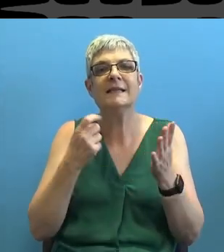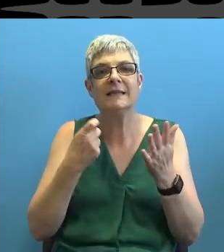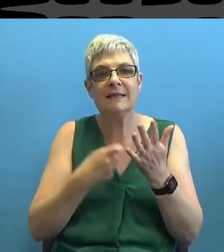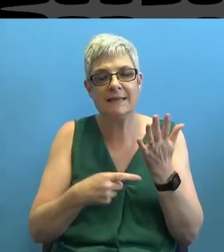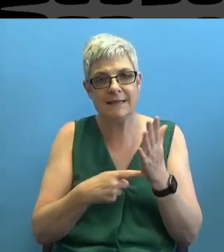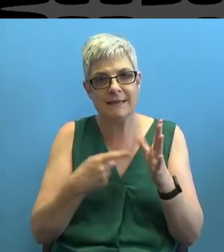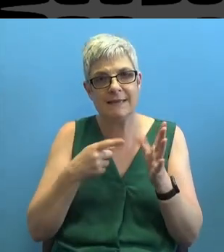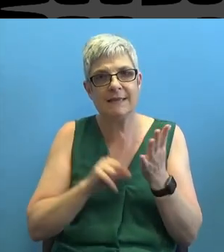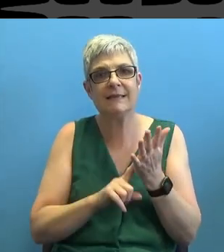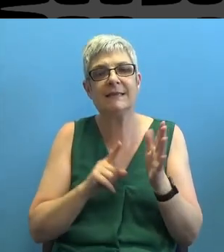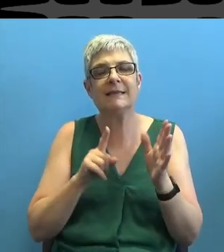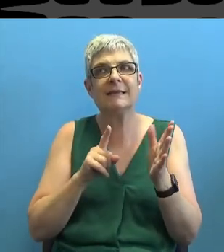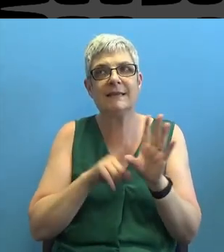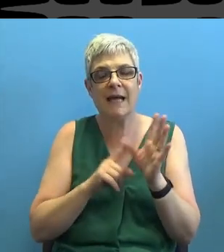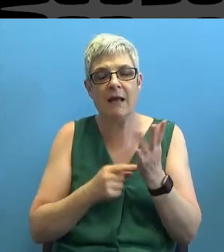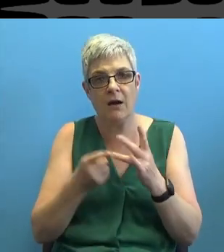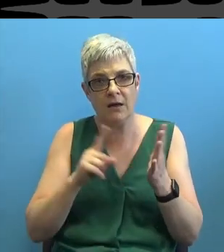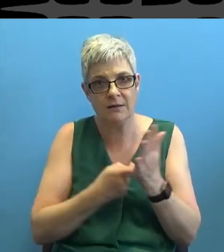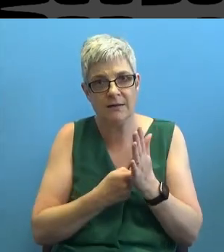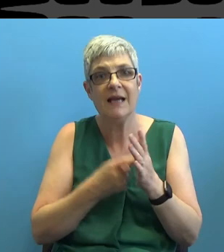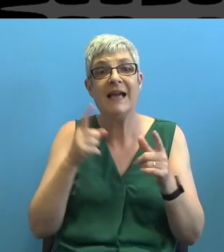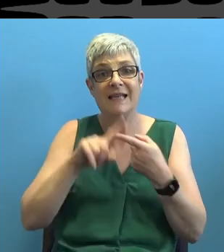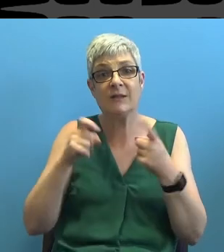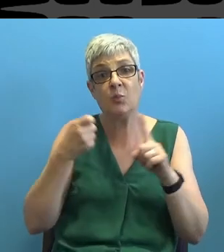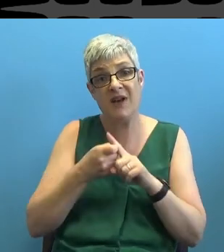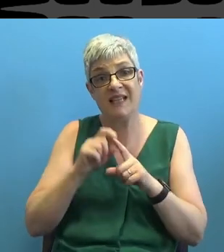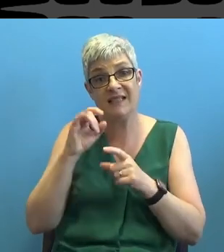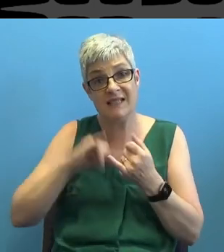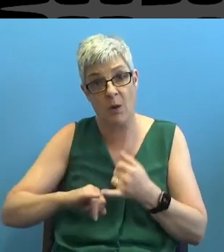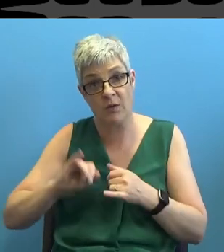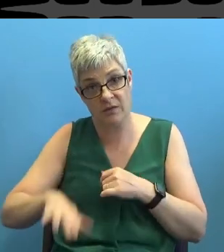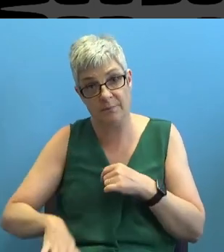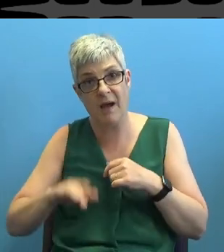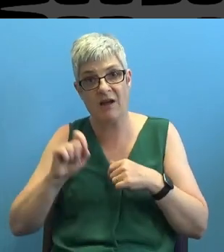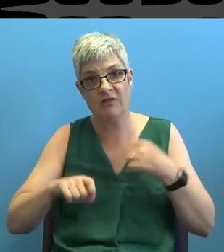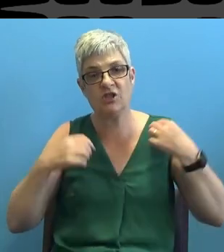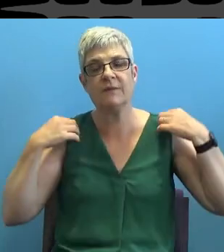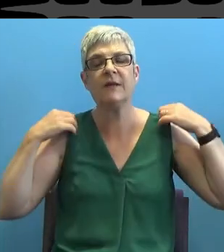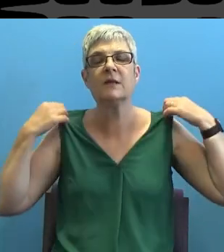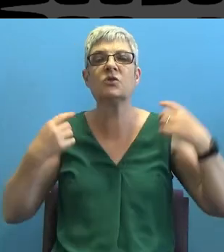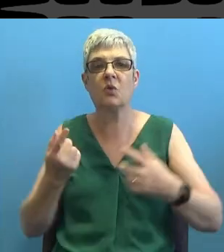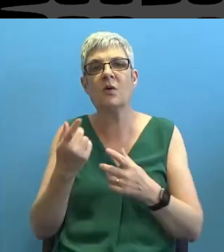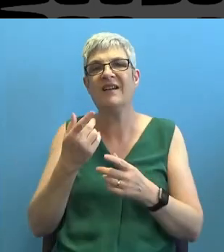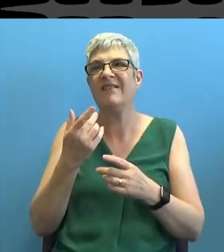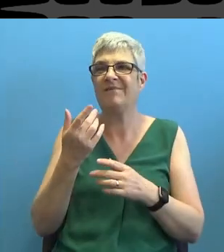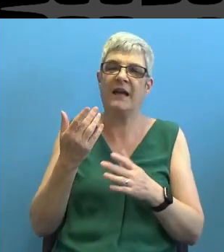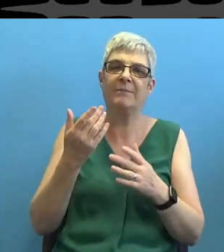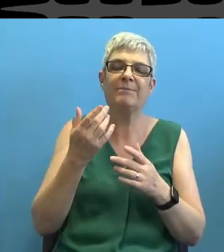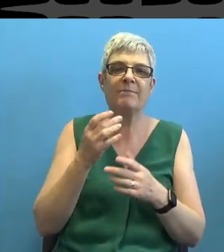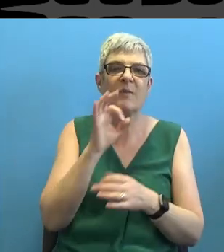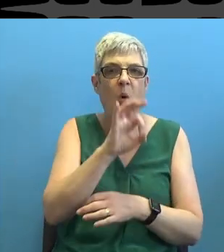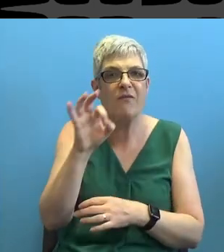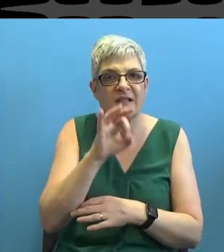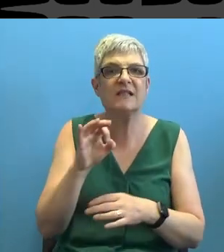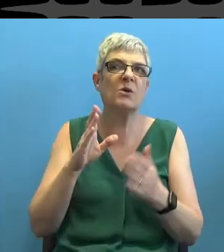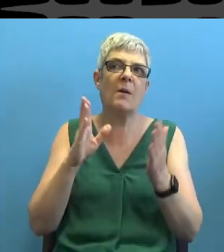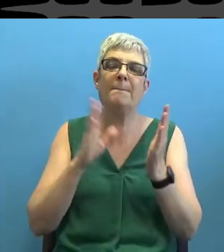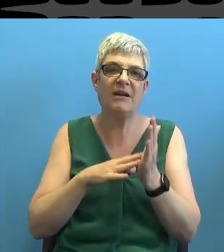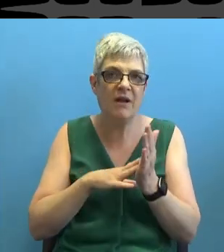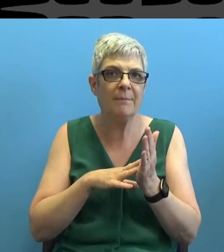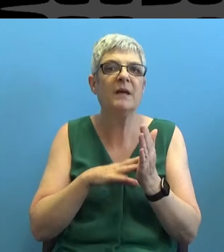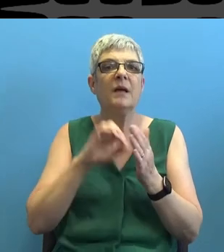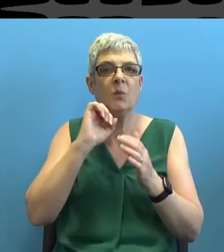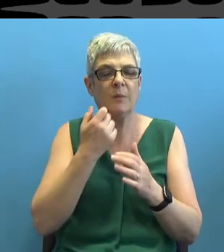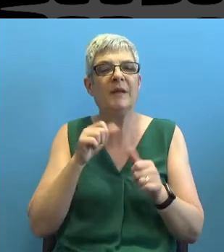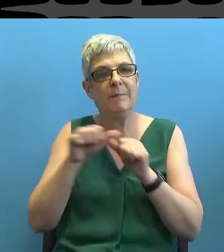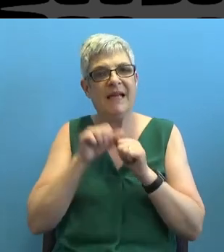and the other matters will be, as I say, shared within the folks in Claremont. So, as I say, probably the office or Miriam is the best